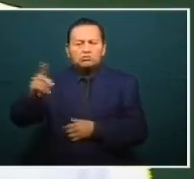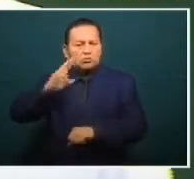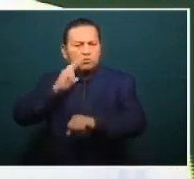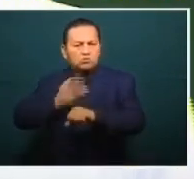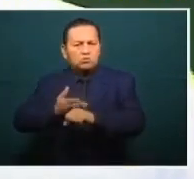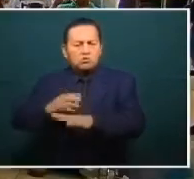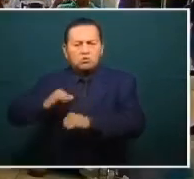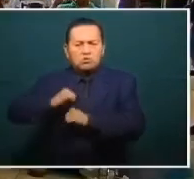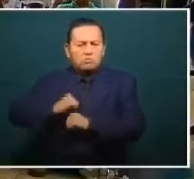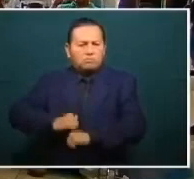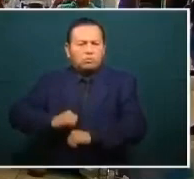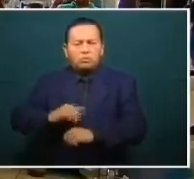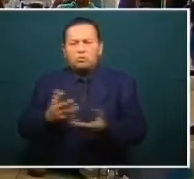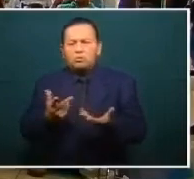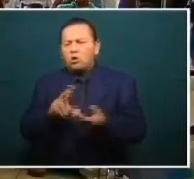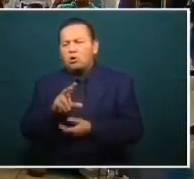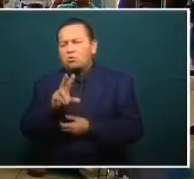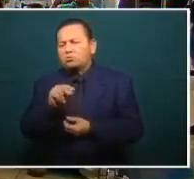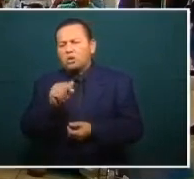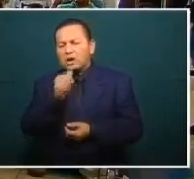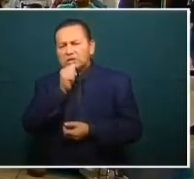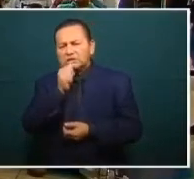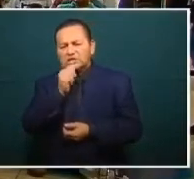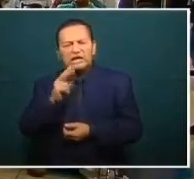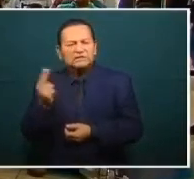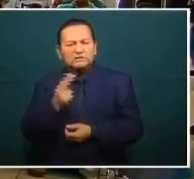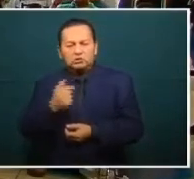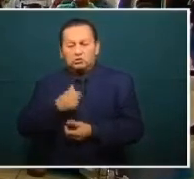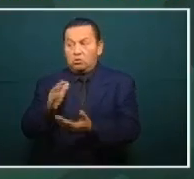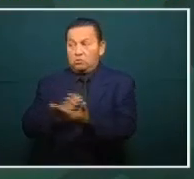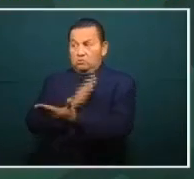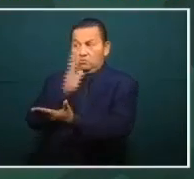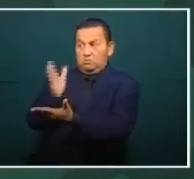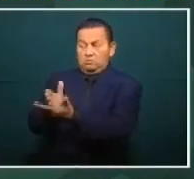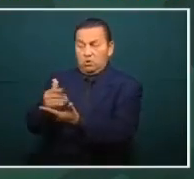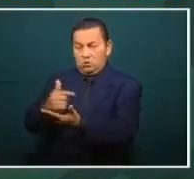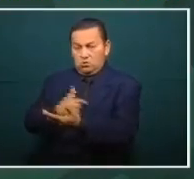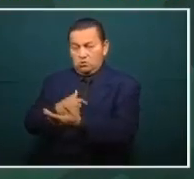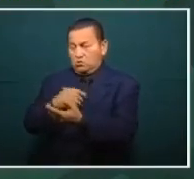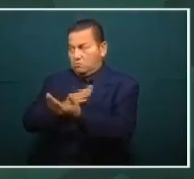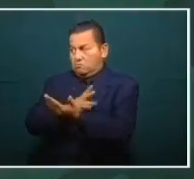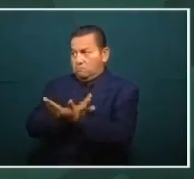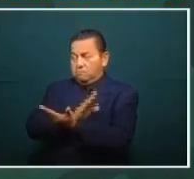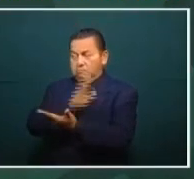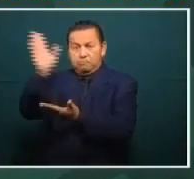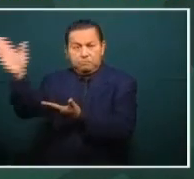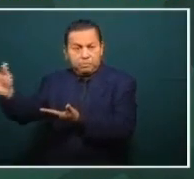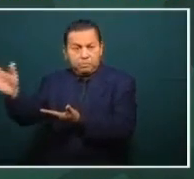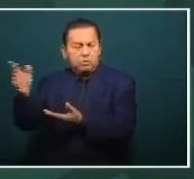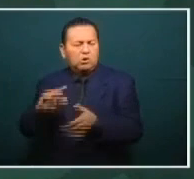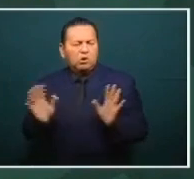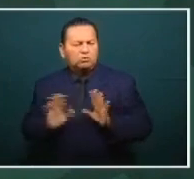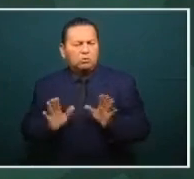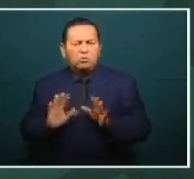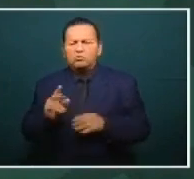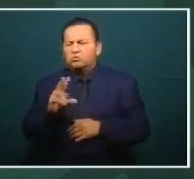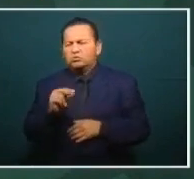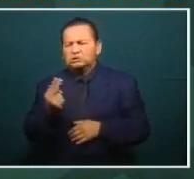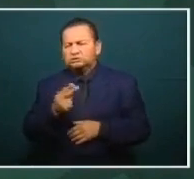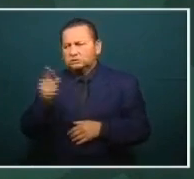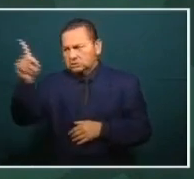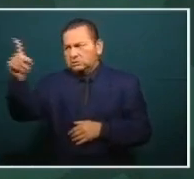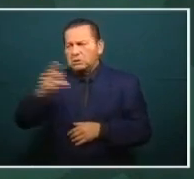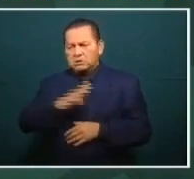already y had no other hace falta que yo things they've dealt with. participe de manera It's a very good directa, commission. no personal. It's